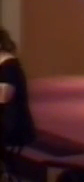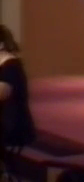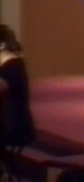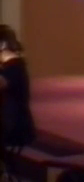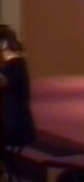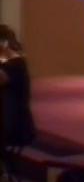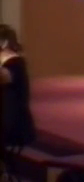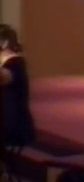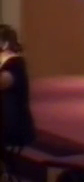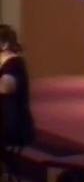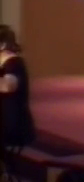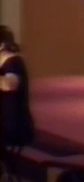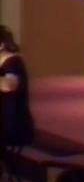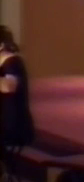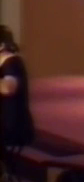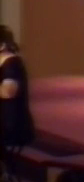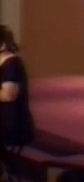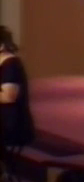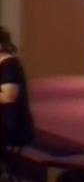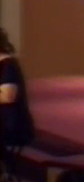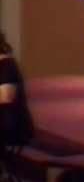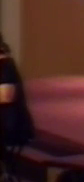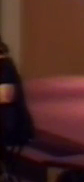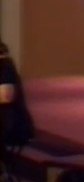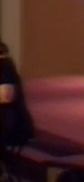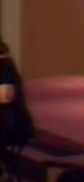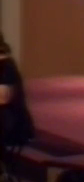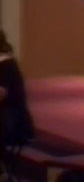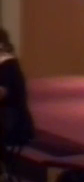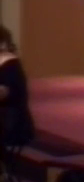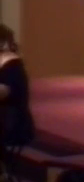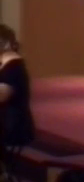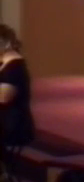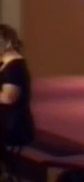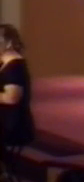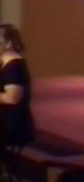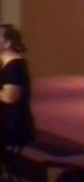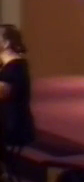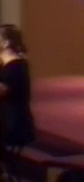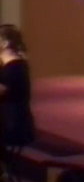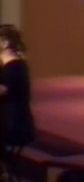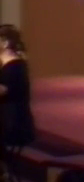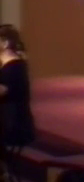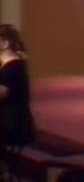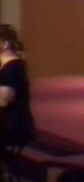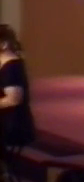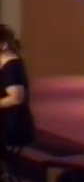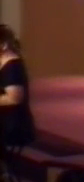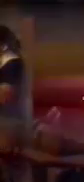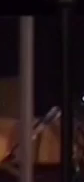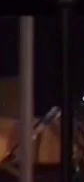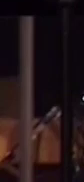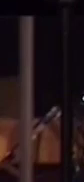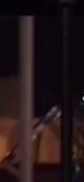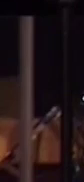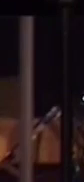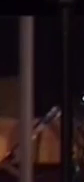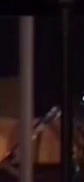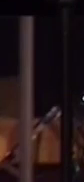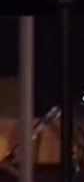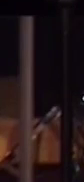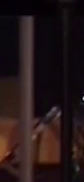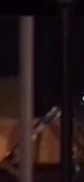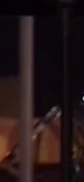us. And so every day, he's looking for that. So when we're willing to work out our salvation, it